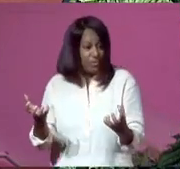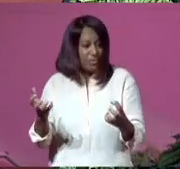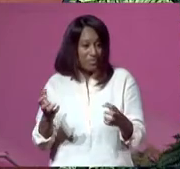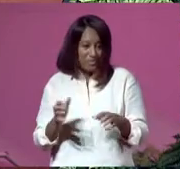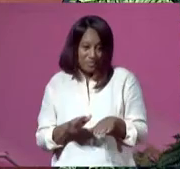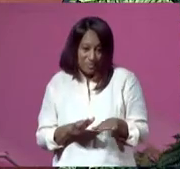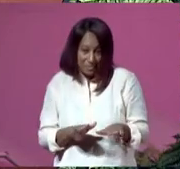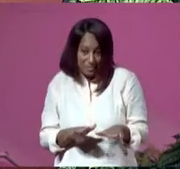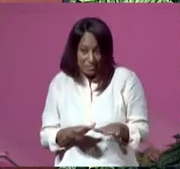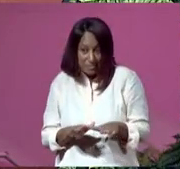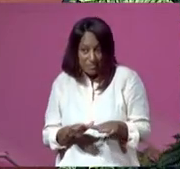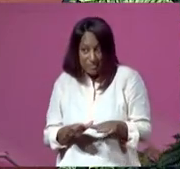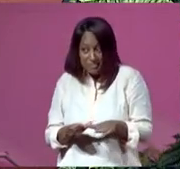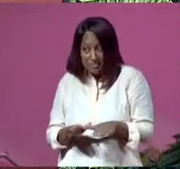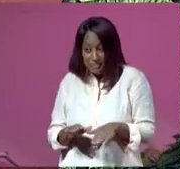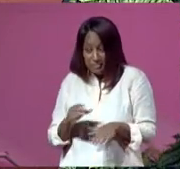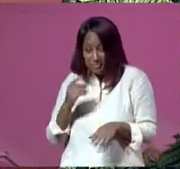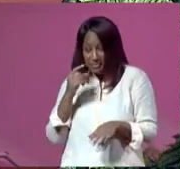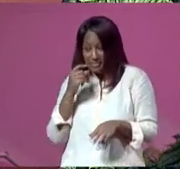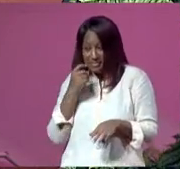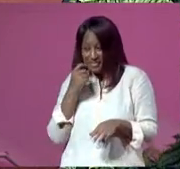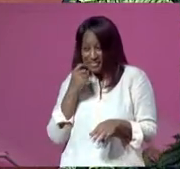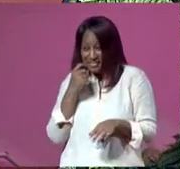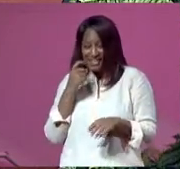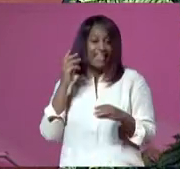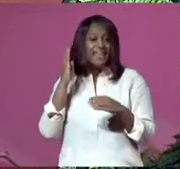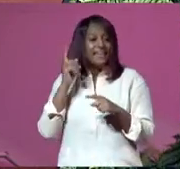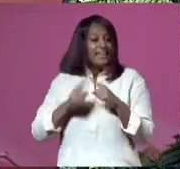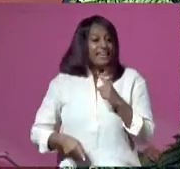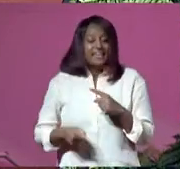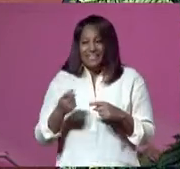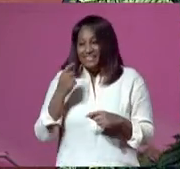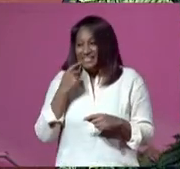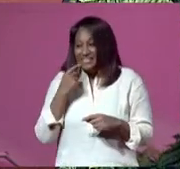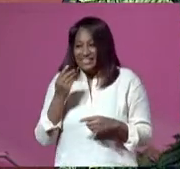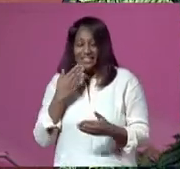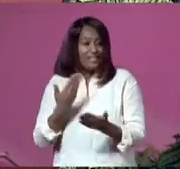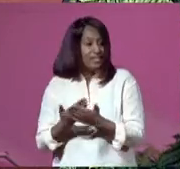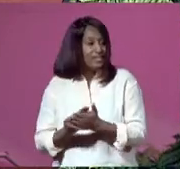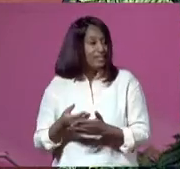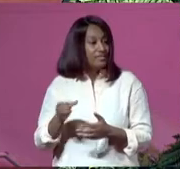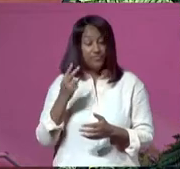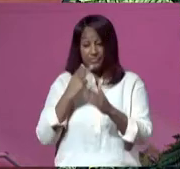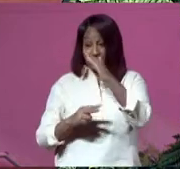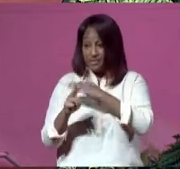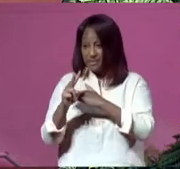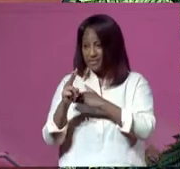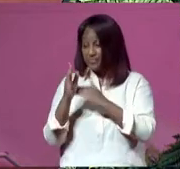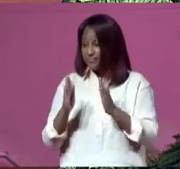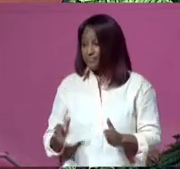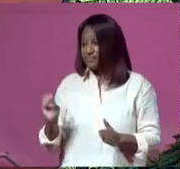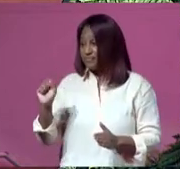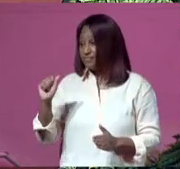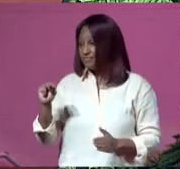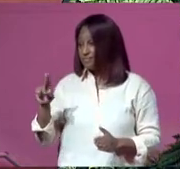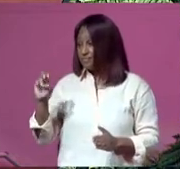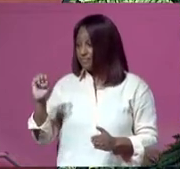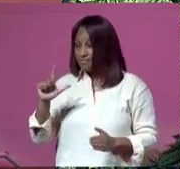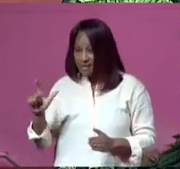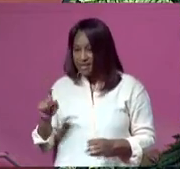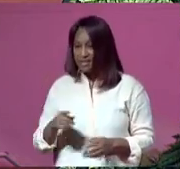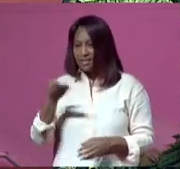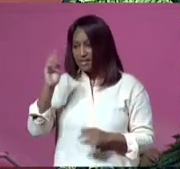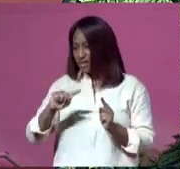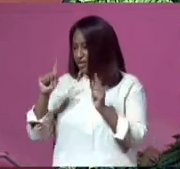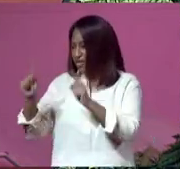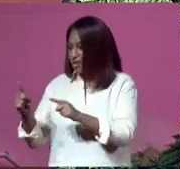stuttering, homicidal maniac to lead Israel. Samuel was surprised by God when God told him to go down to